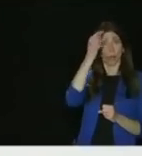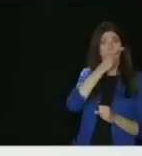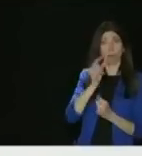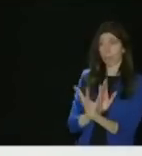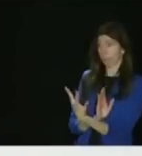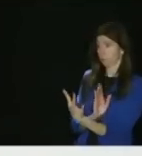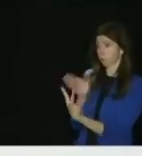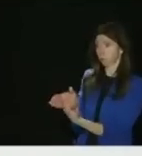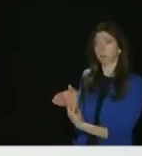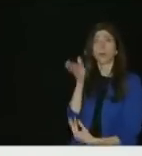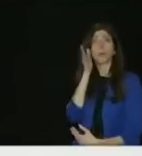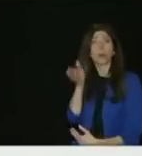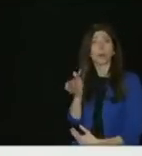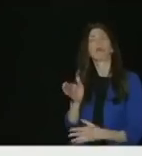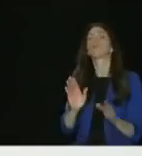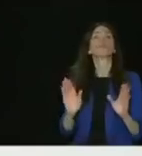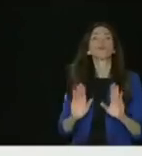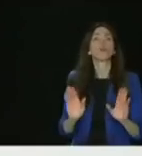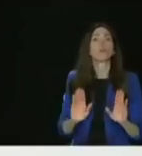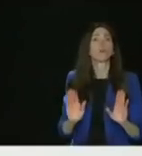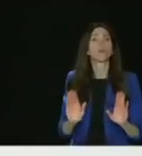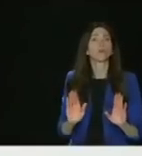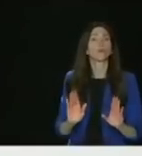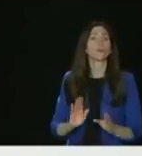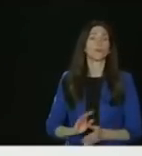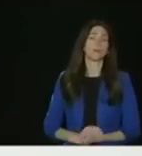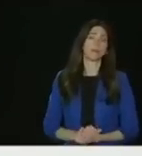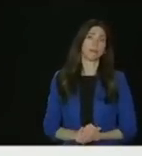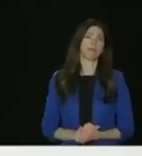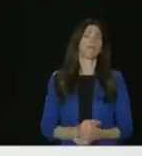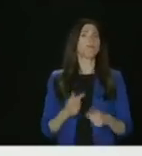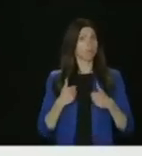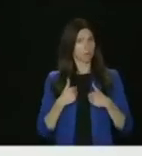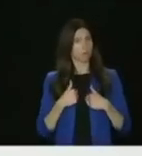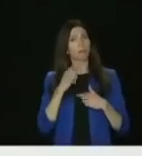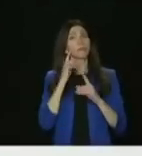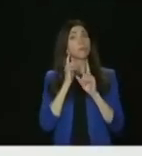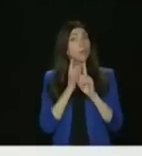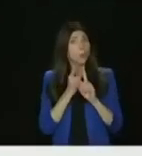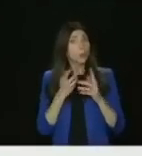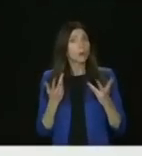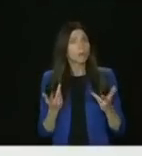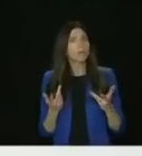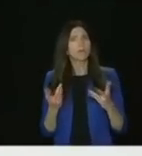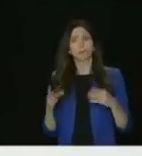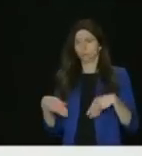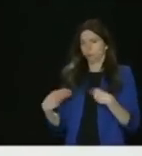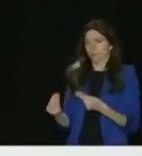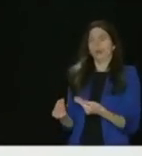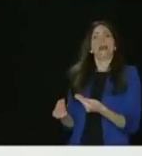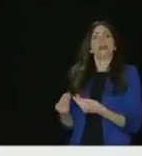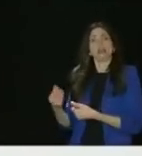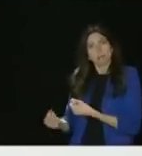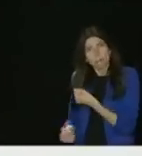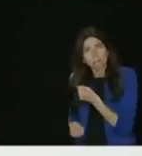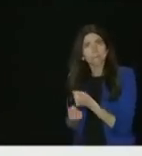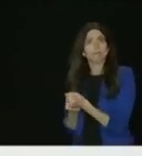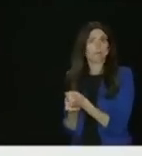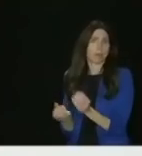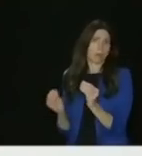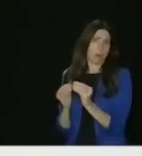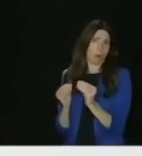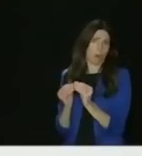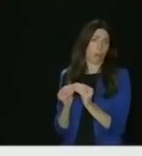direct intervention by the federal government. We're here to provide more tools, including additional